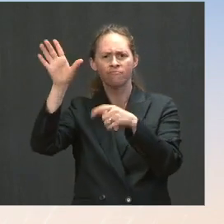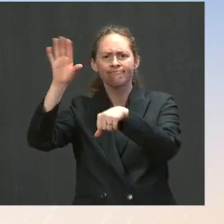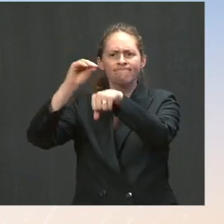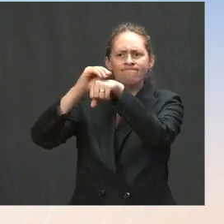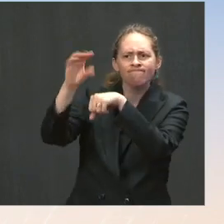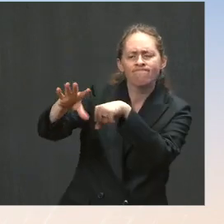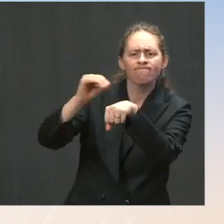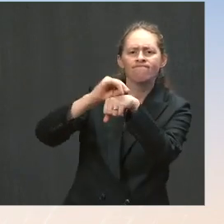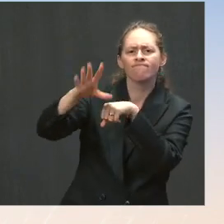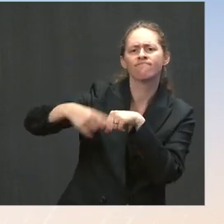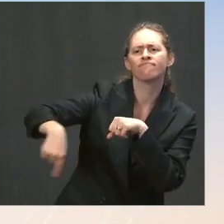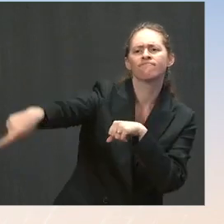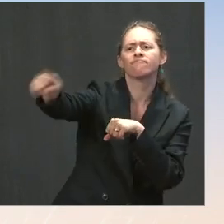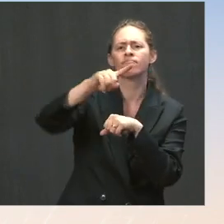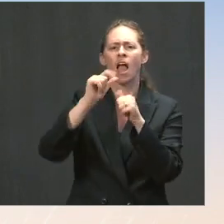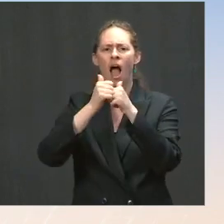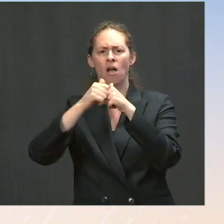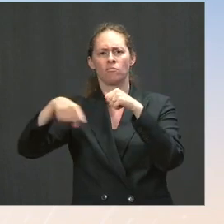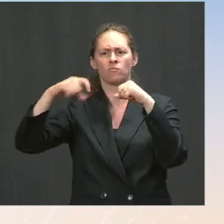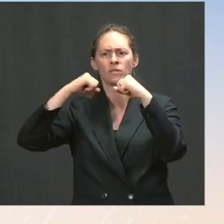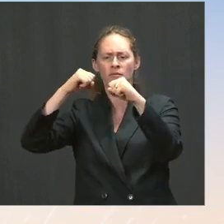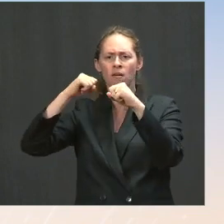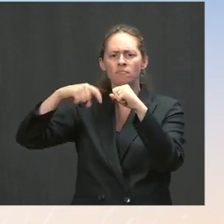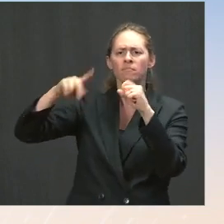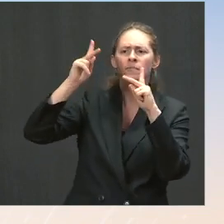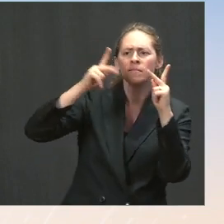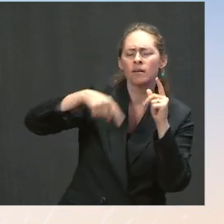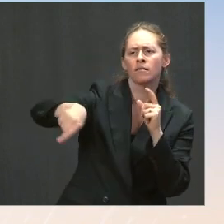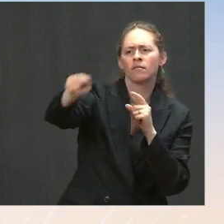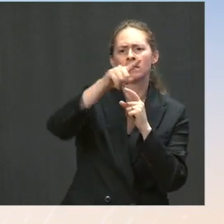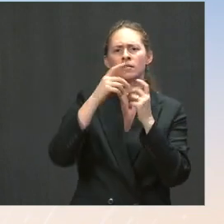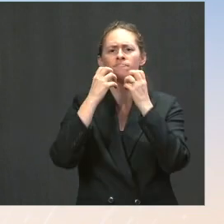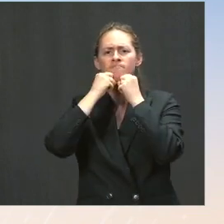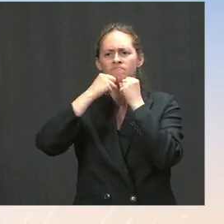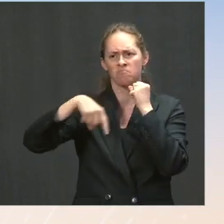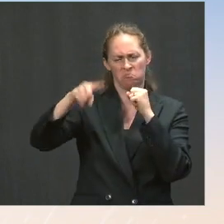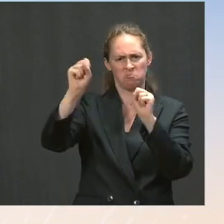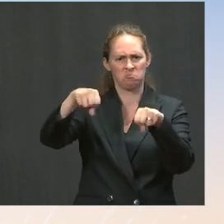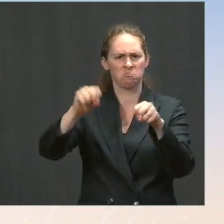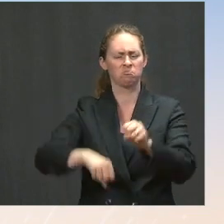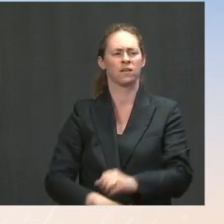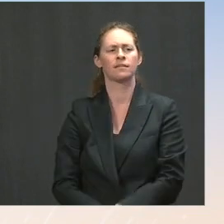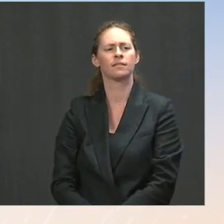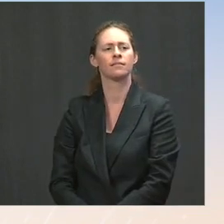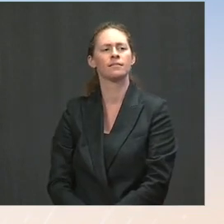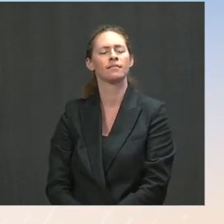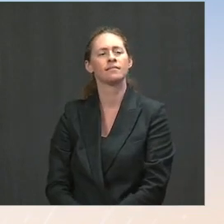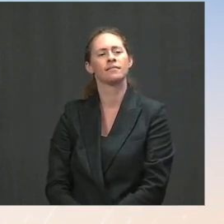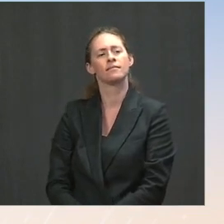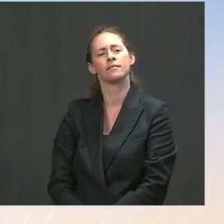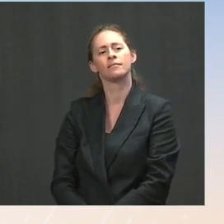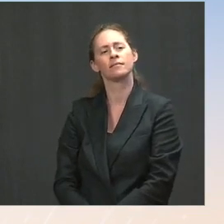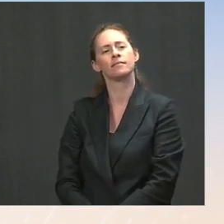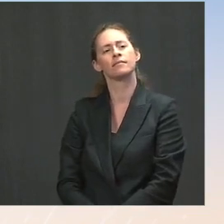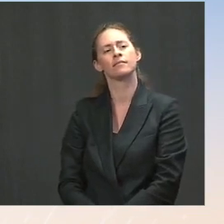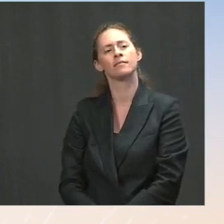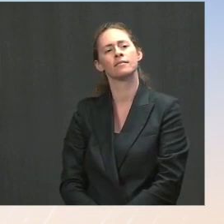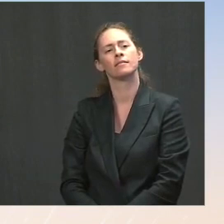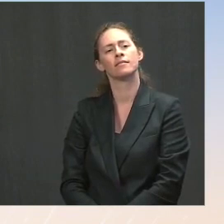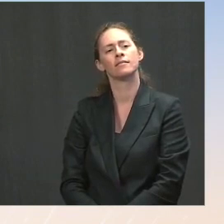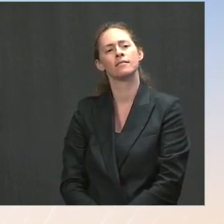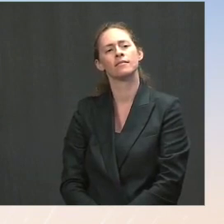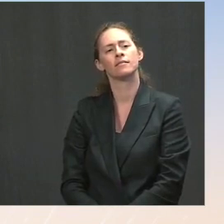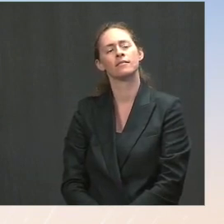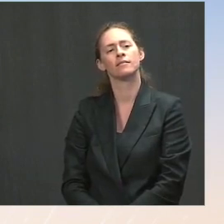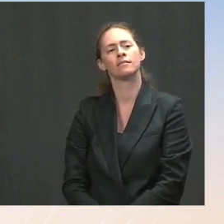protect their lives and the lives of loved ones around them. And if it's a pandemic of the unvaccinated still, then why do vaccinated